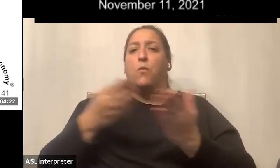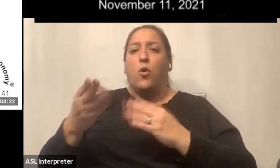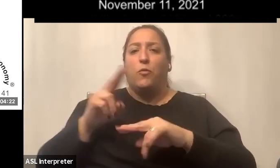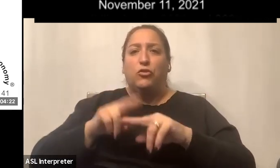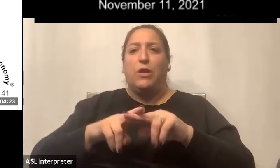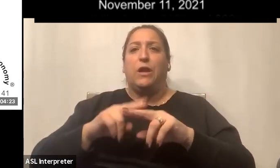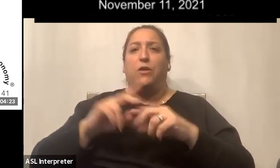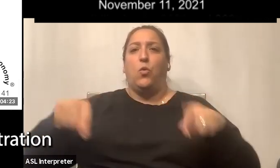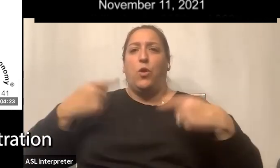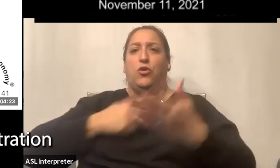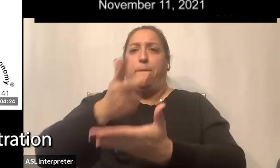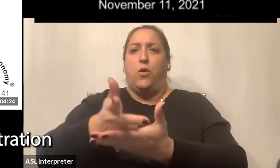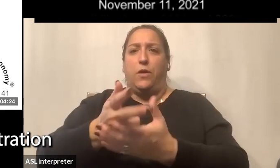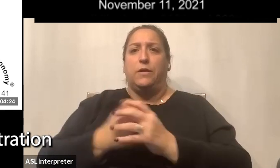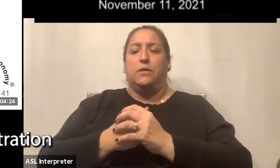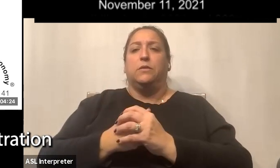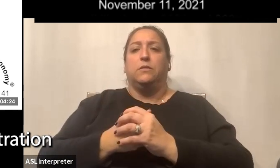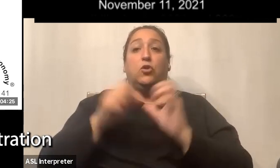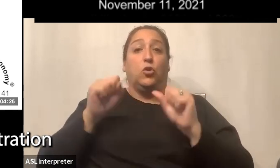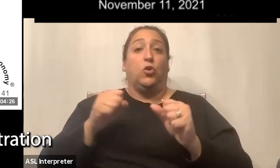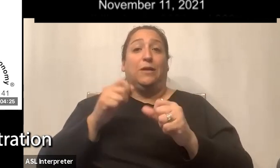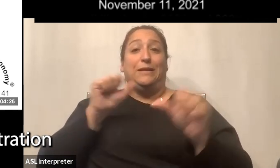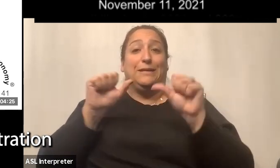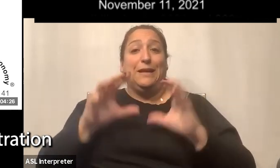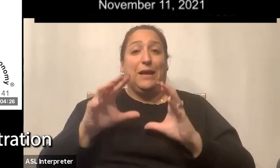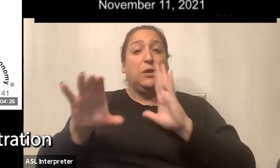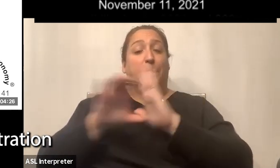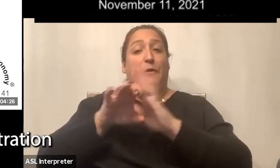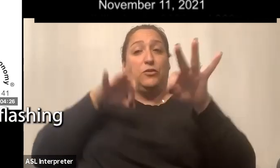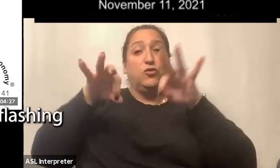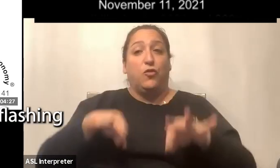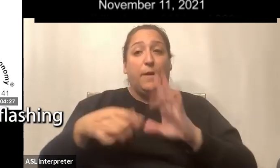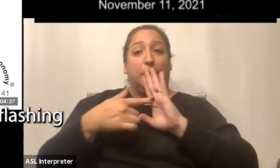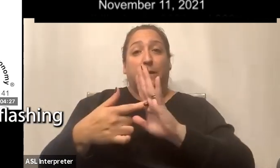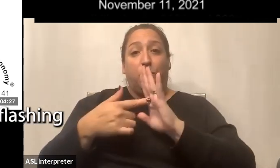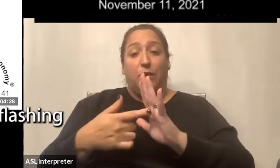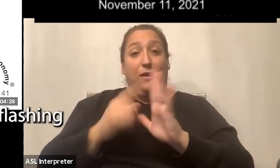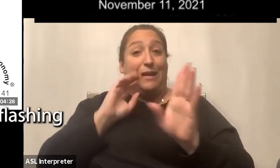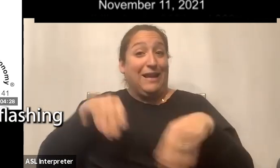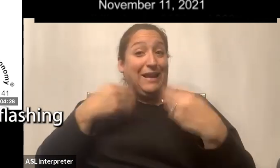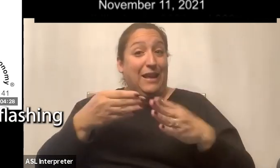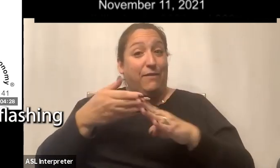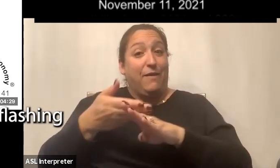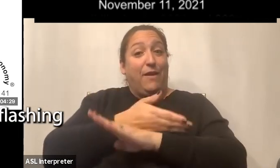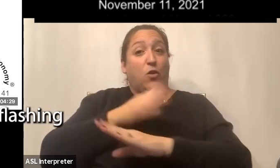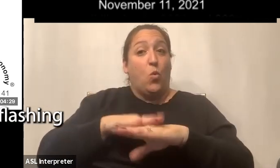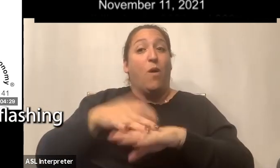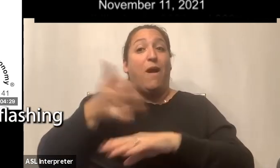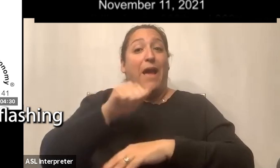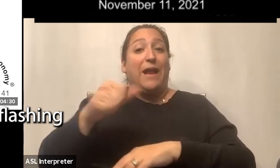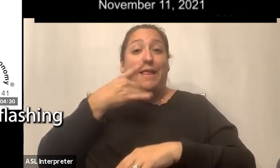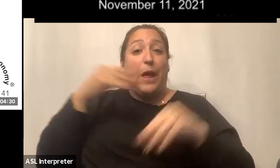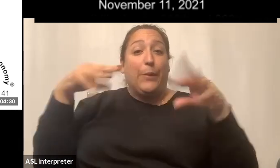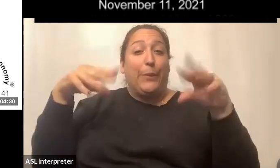parking. Could the scientist pictorially describe the demonstration and give advance warning of any flashing lights or